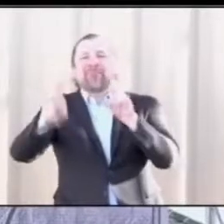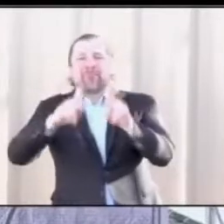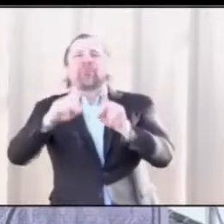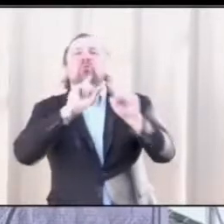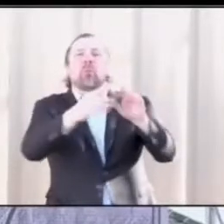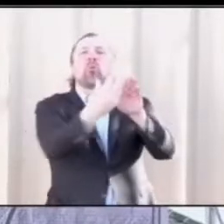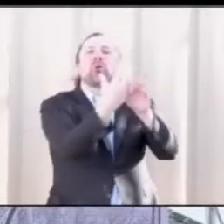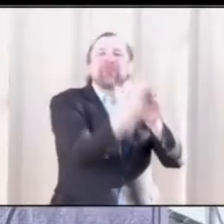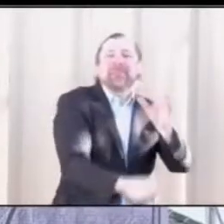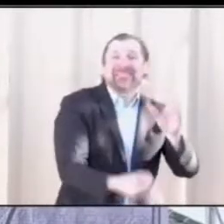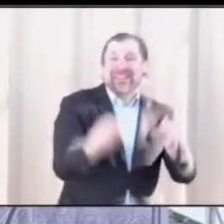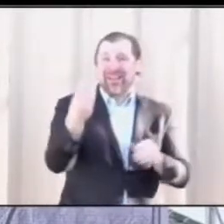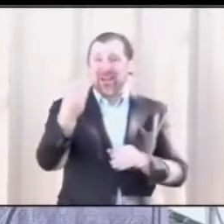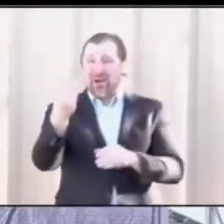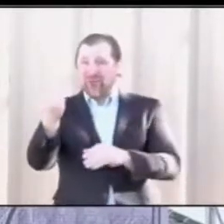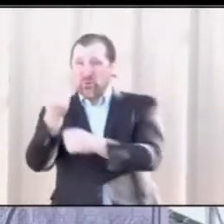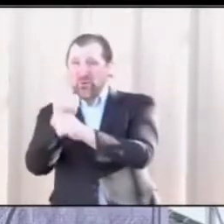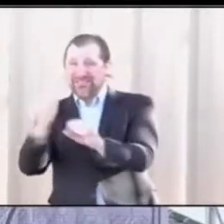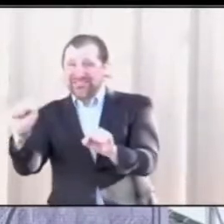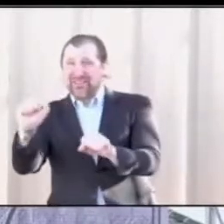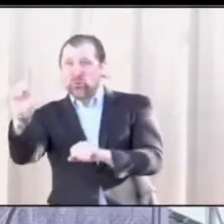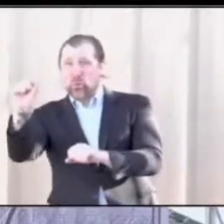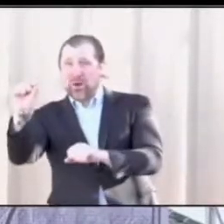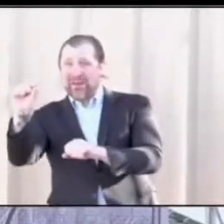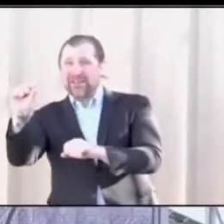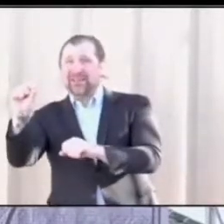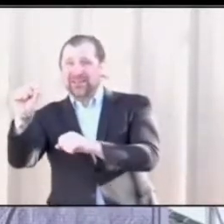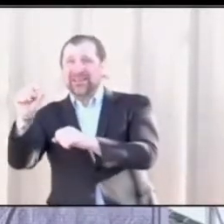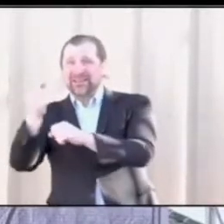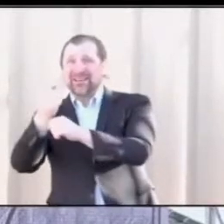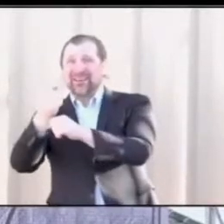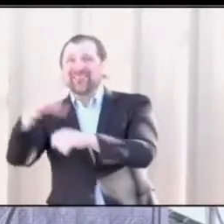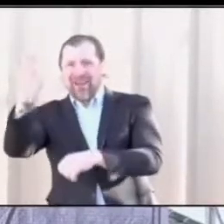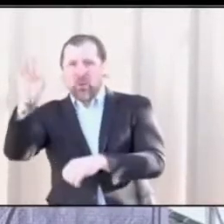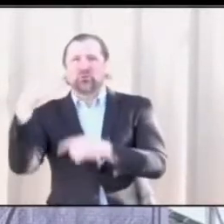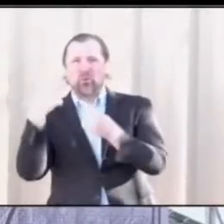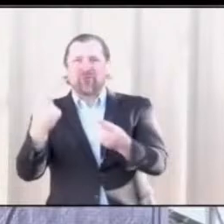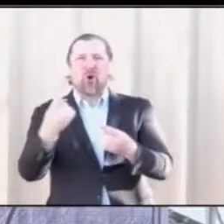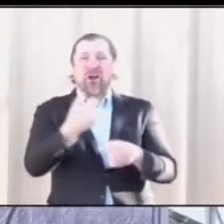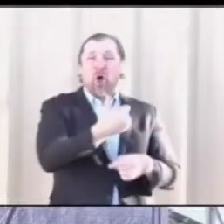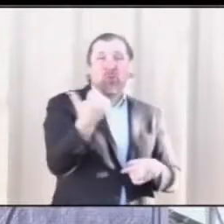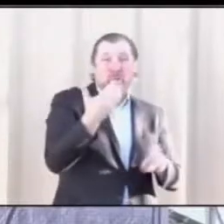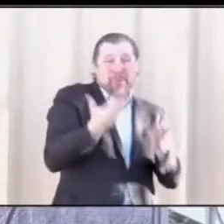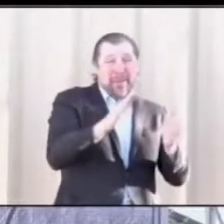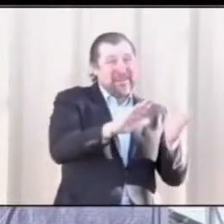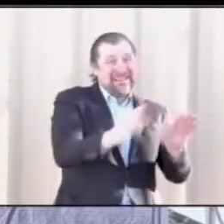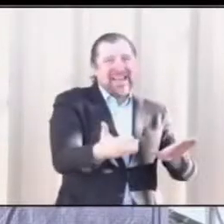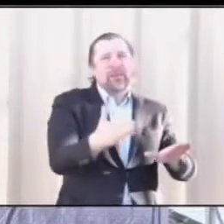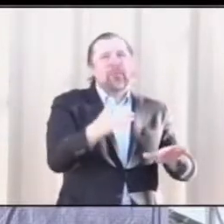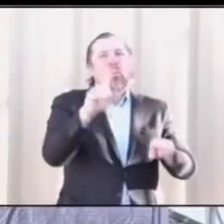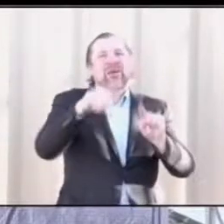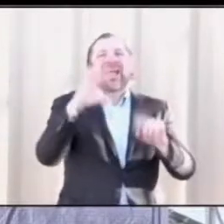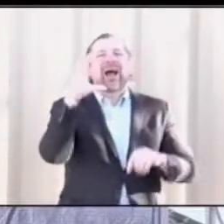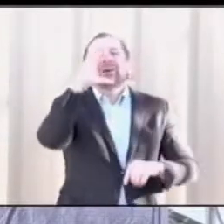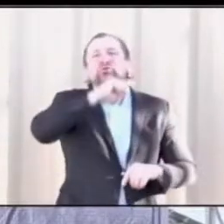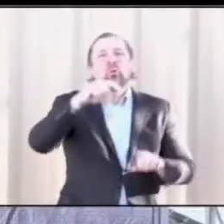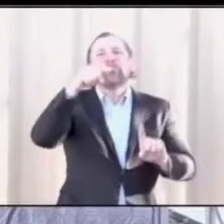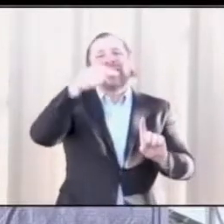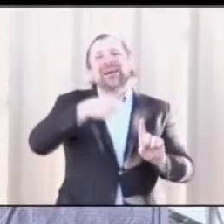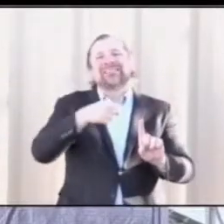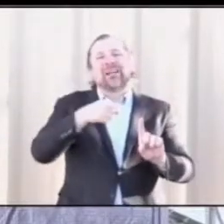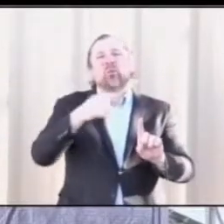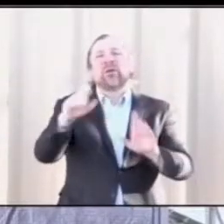2 have been found deceased. 13 remain unaccounted for. However, none are presumed to be deceased, but have yet to be